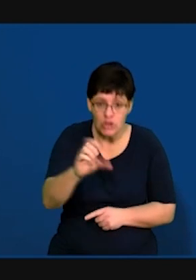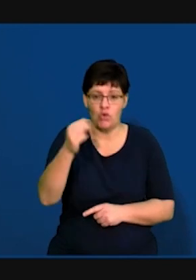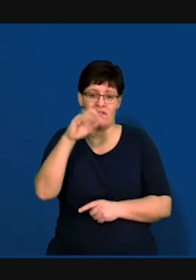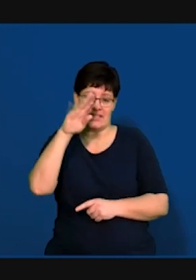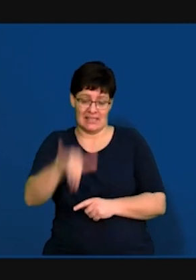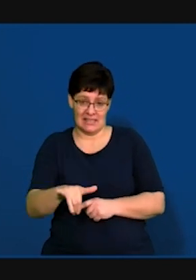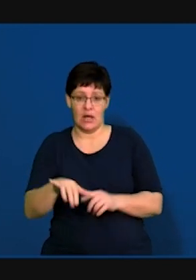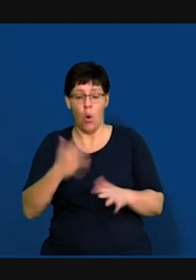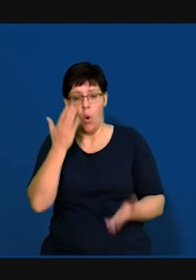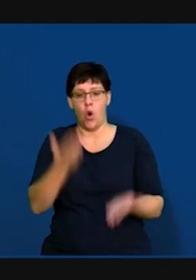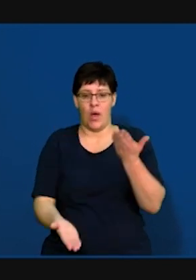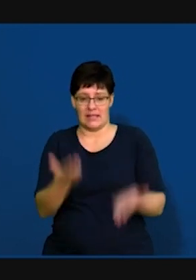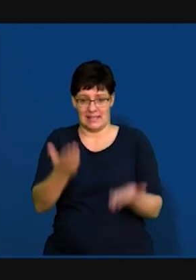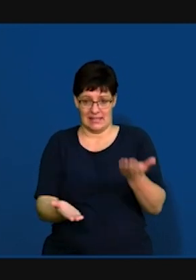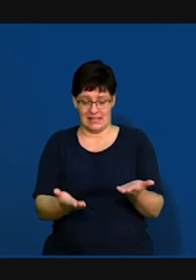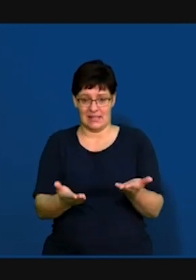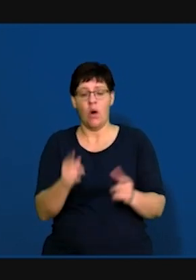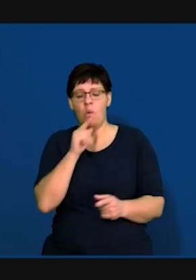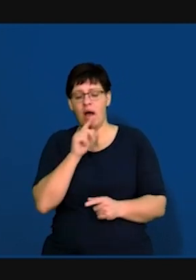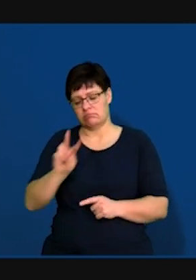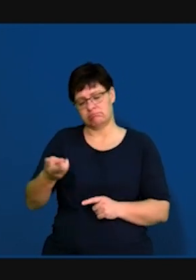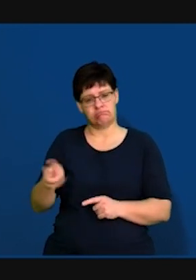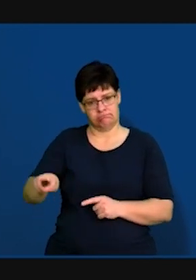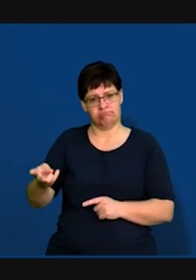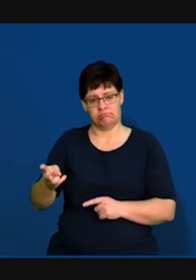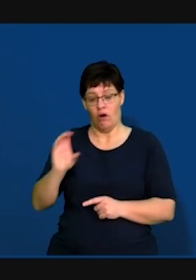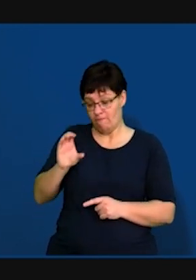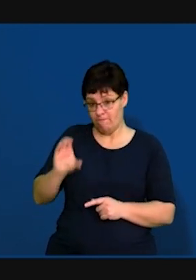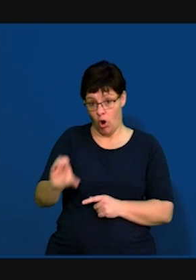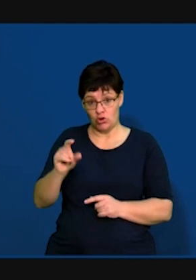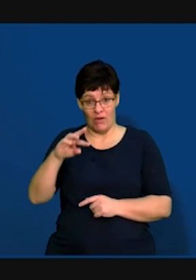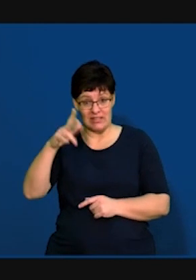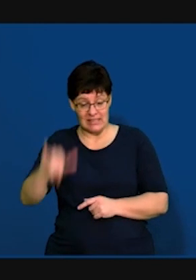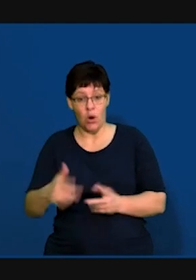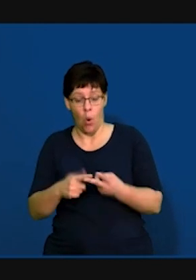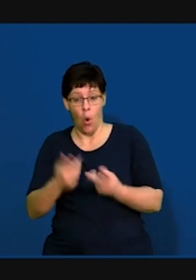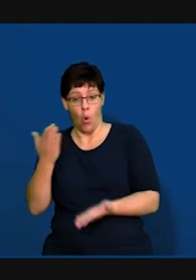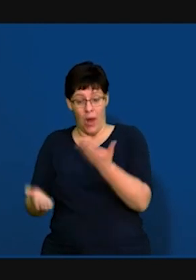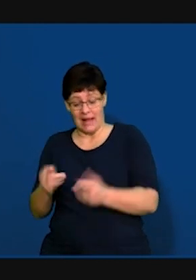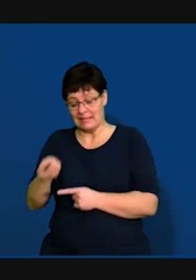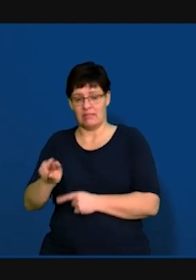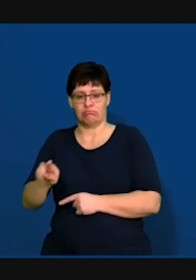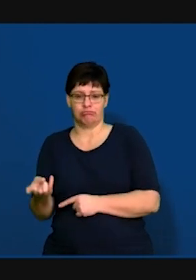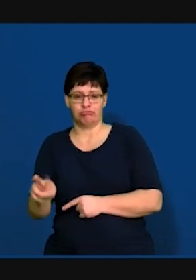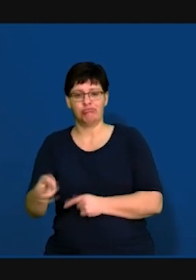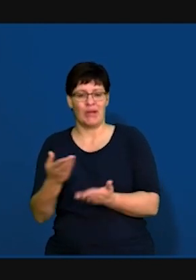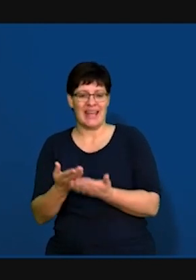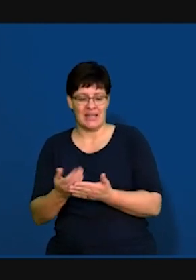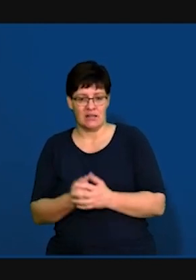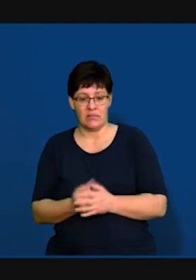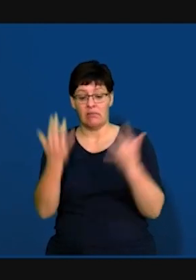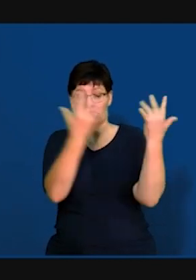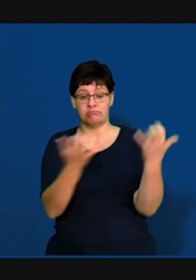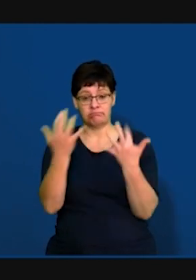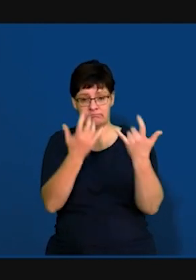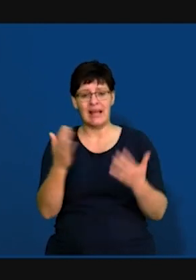alternatively weight, because the two terms can be used interchangeably to refer to one and the same thing, okay? So in calculations, some